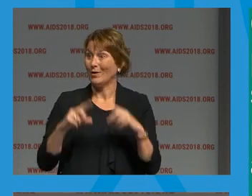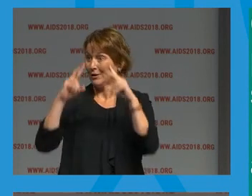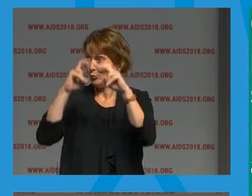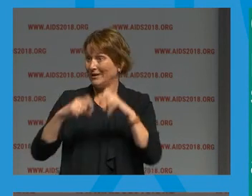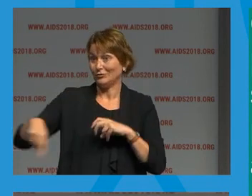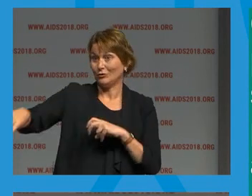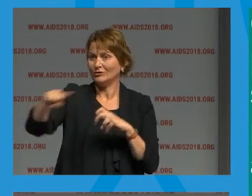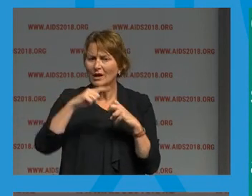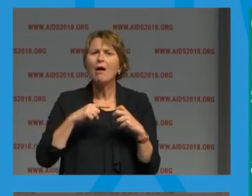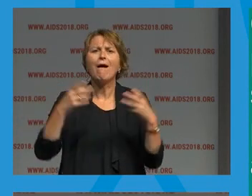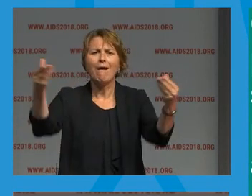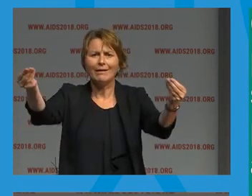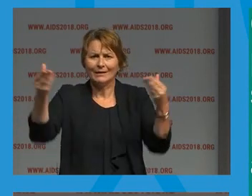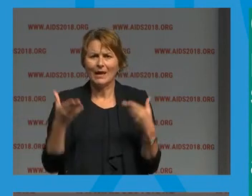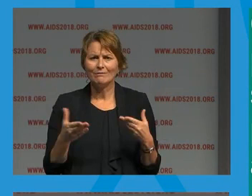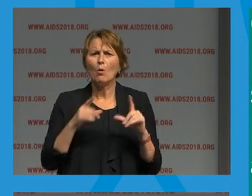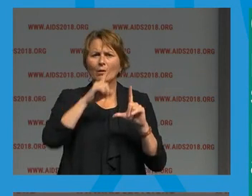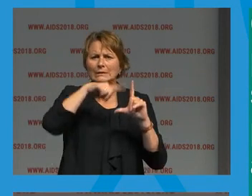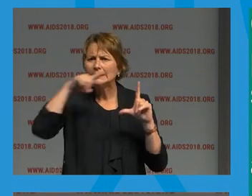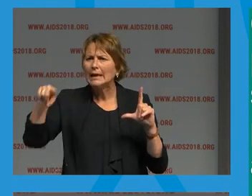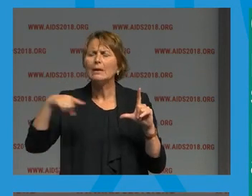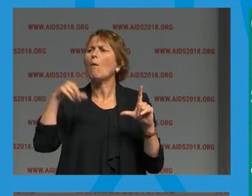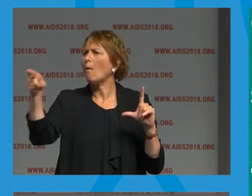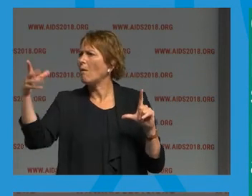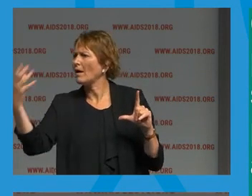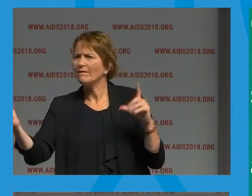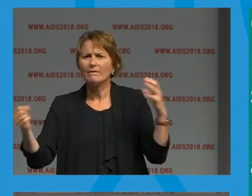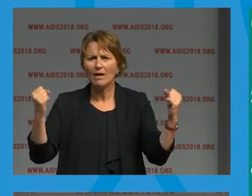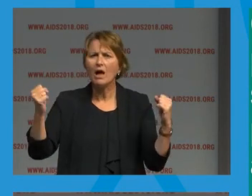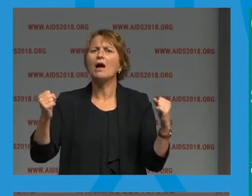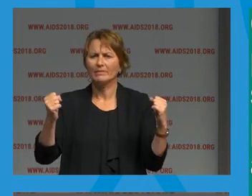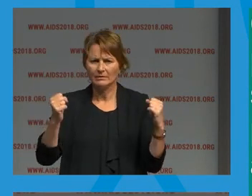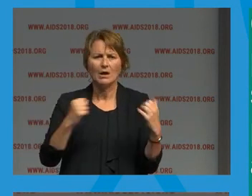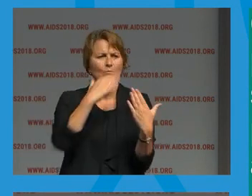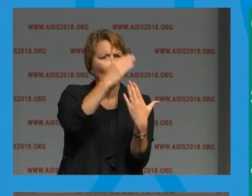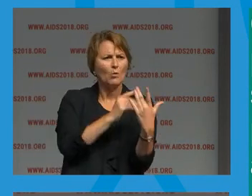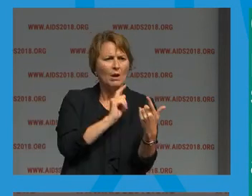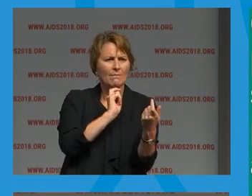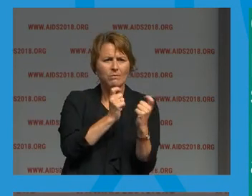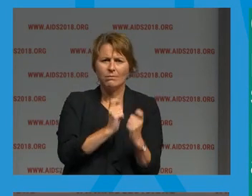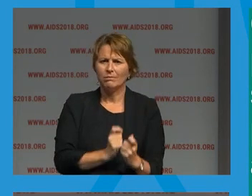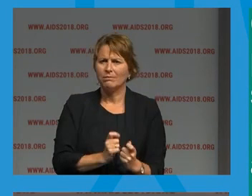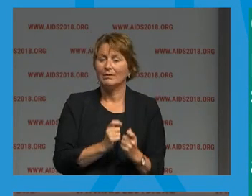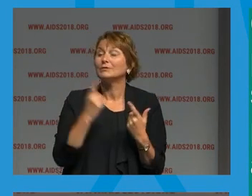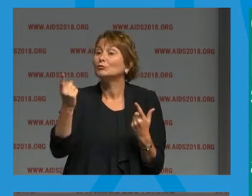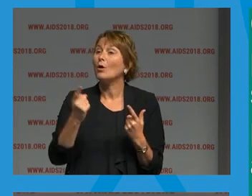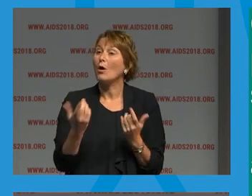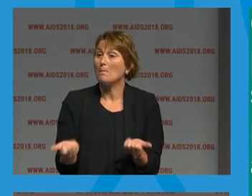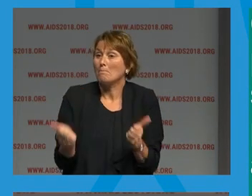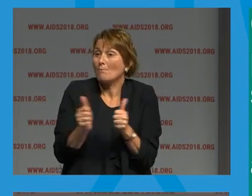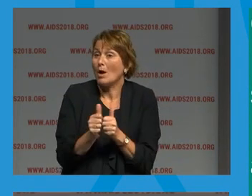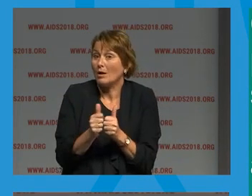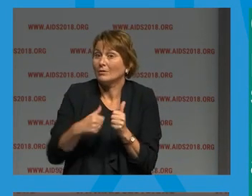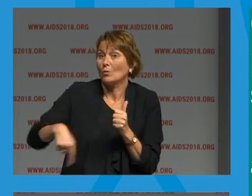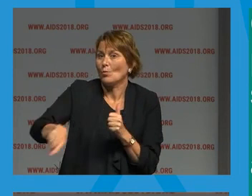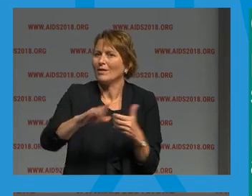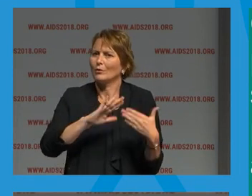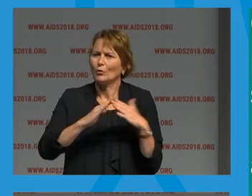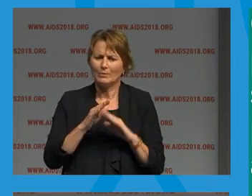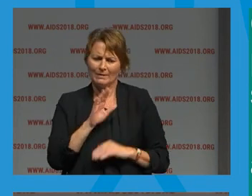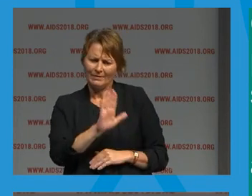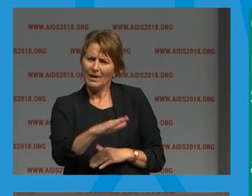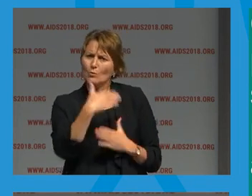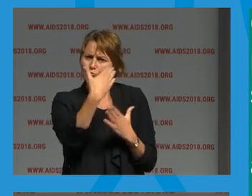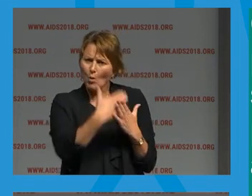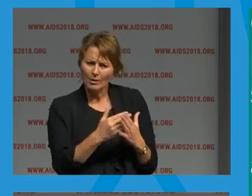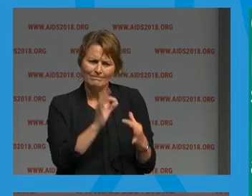and in the hallways presenting their data, and as noted by Dr. Fauci. And these are done in partnerships with communities to ensure that the program is